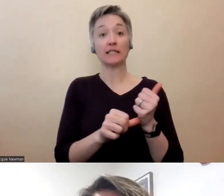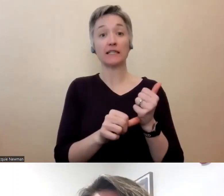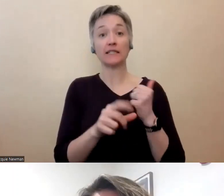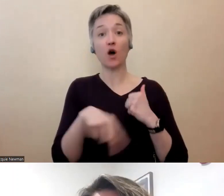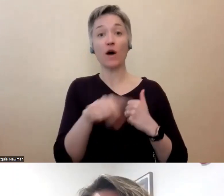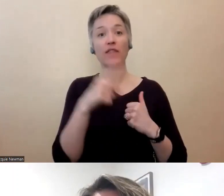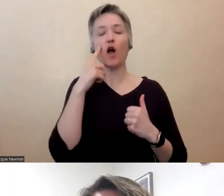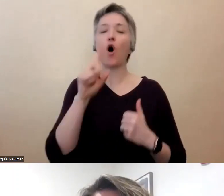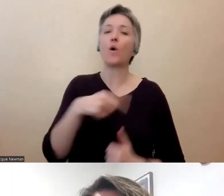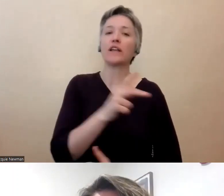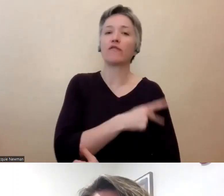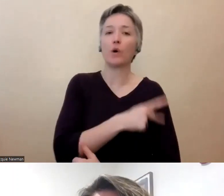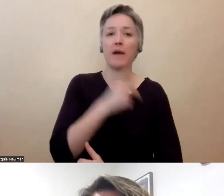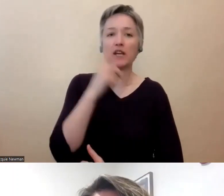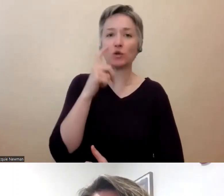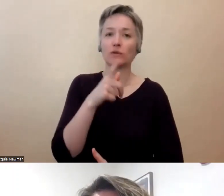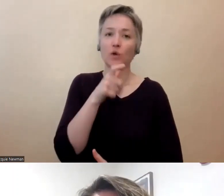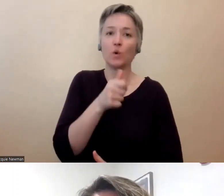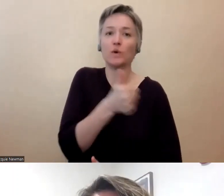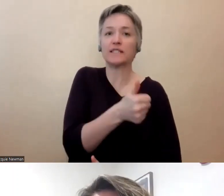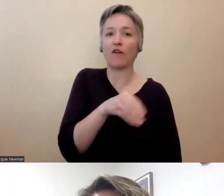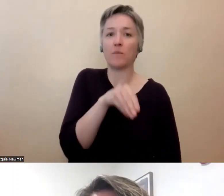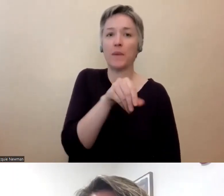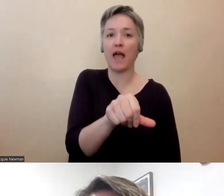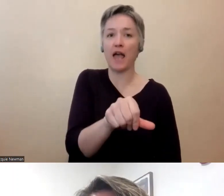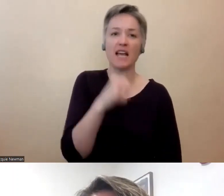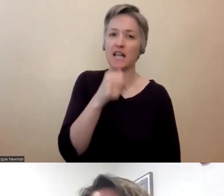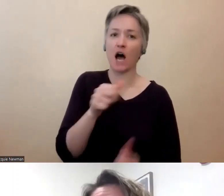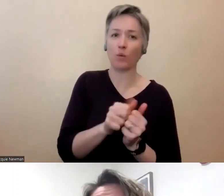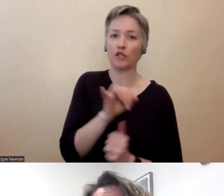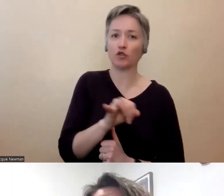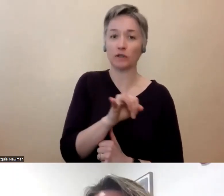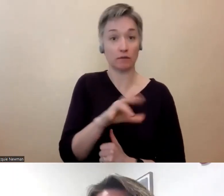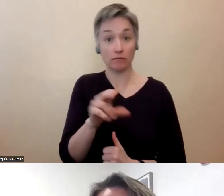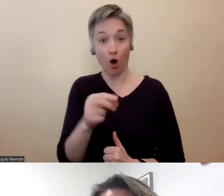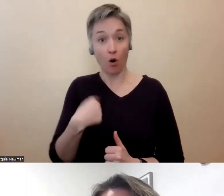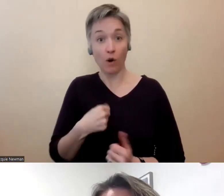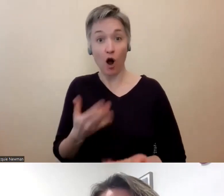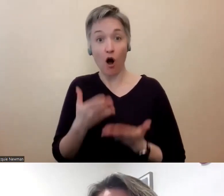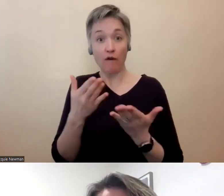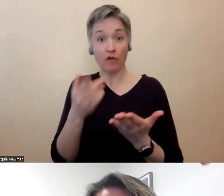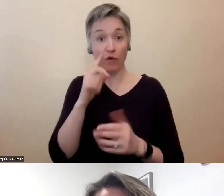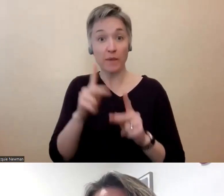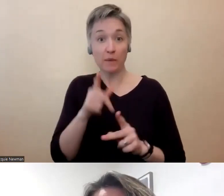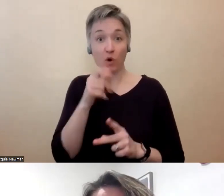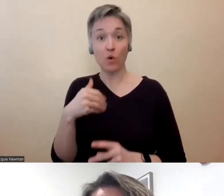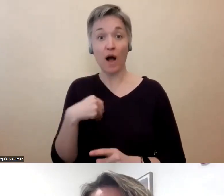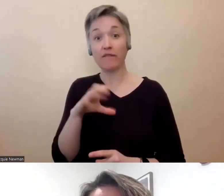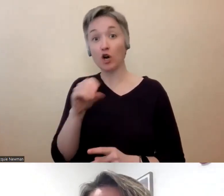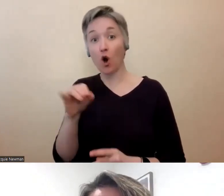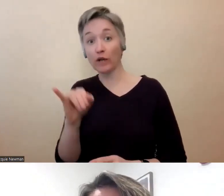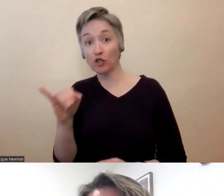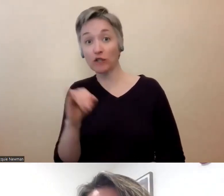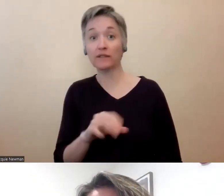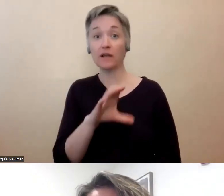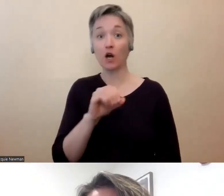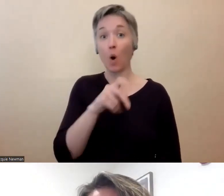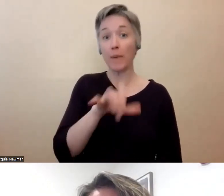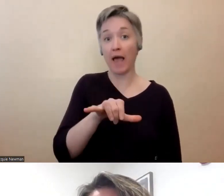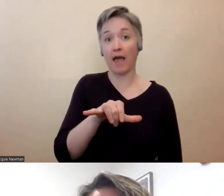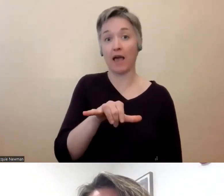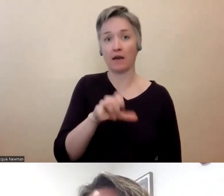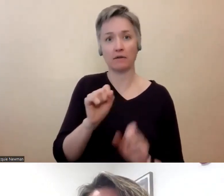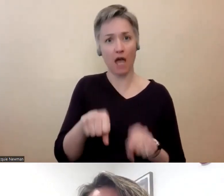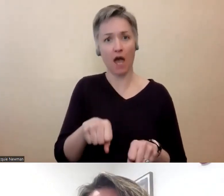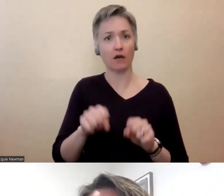patients. We also offer it for co-pays and deductibles. And again, if anybody needs to find more